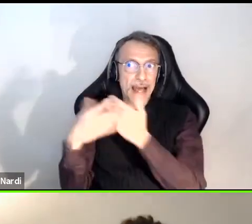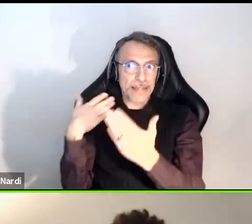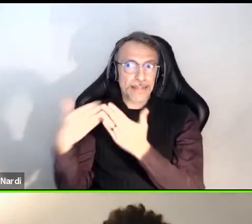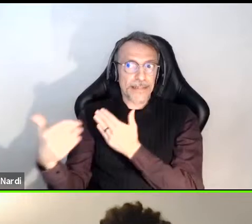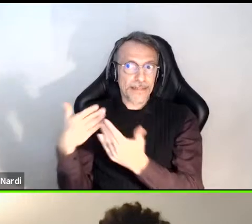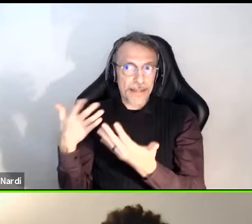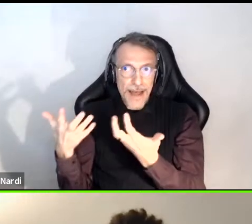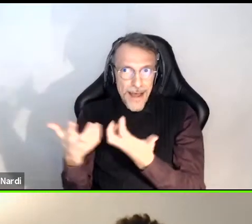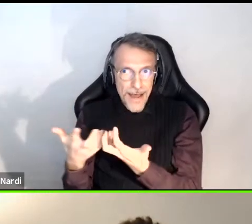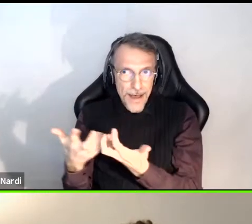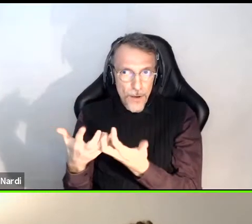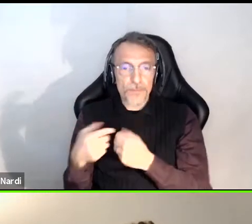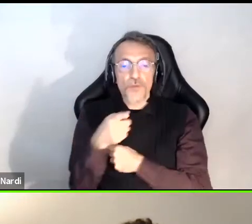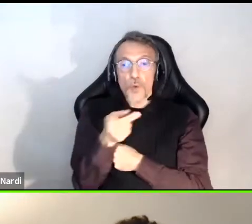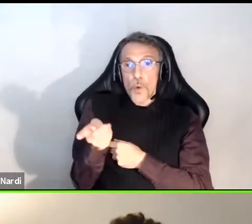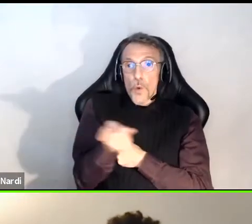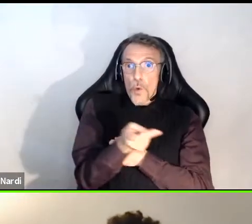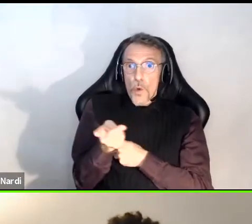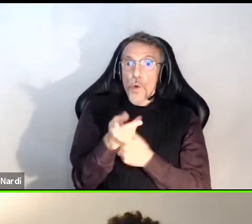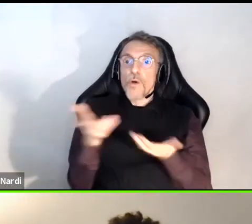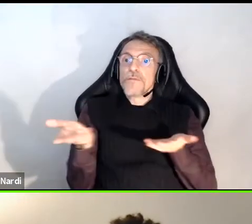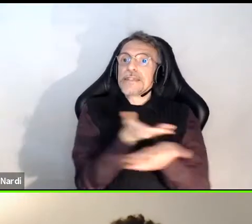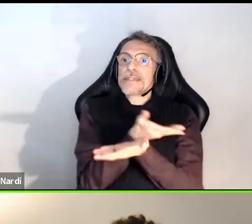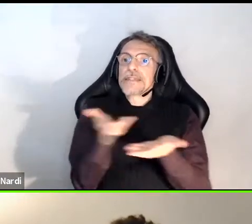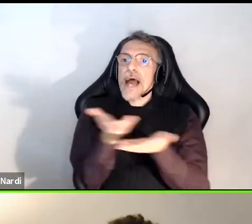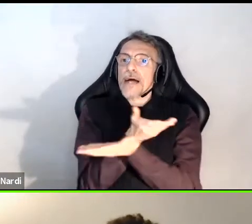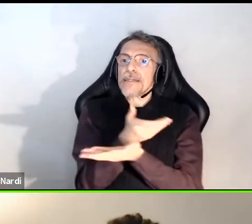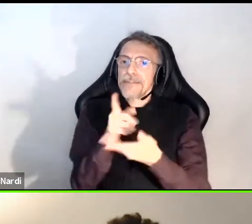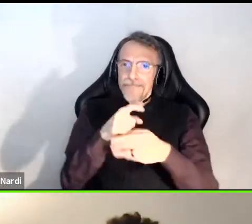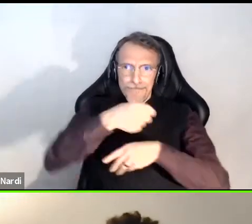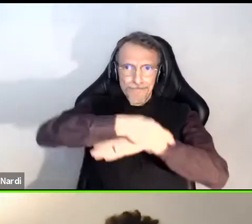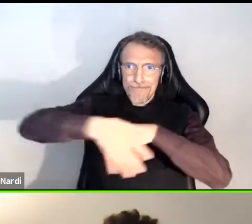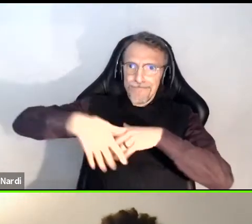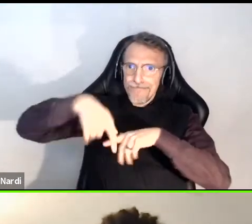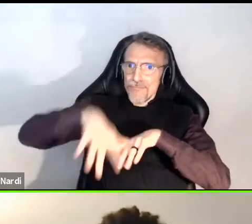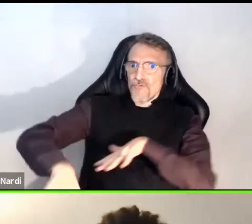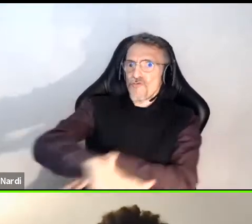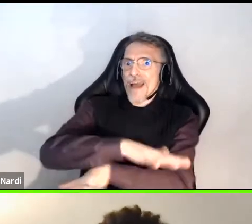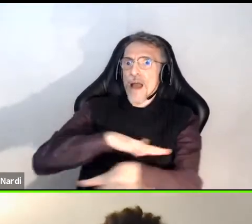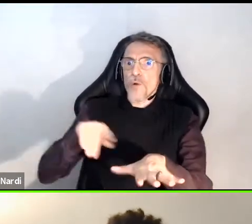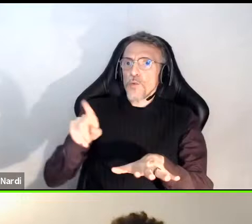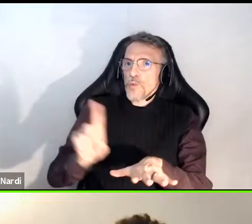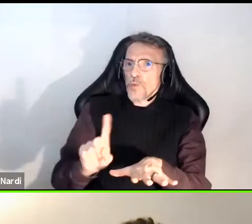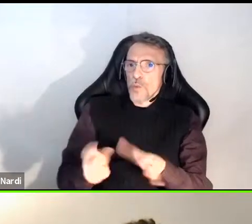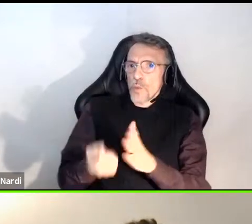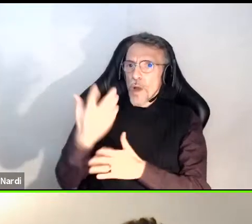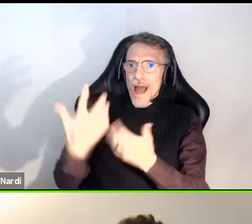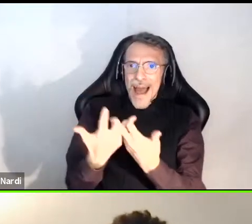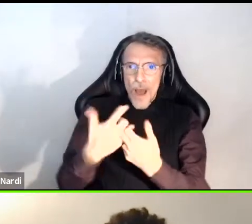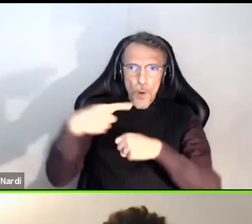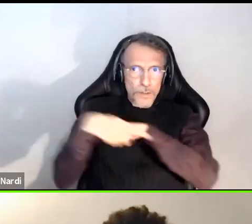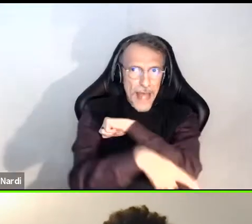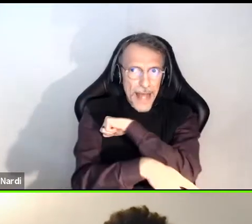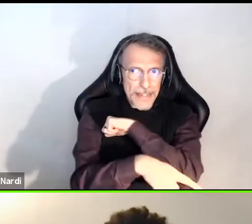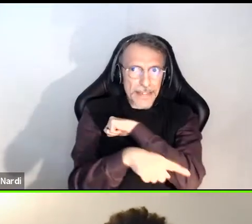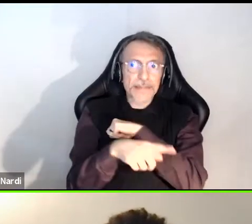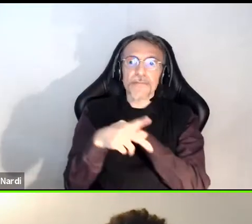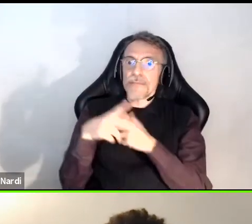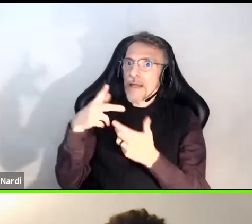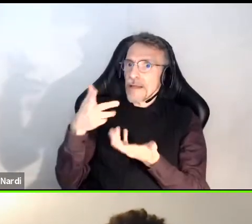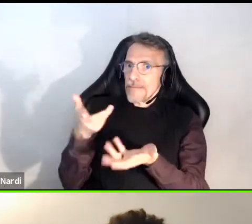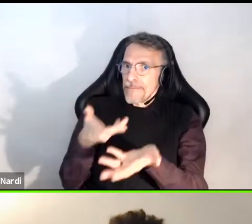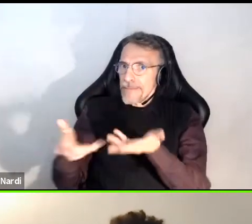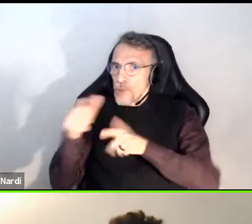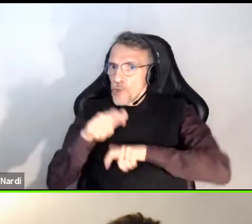Baba will discuss what is happening on the ground when it comes to debt dynamics and sustainability, how the current debt